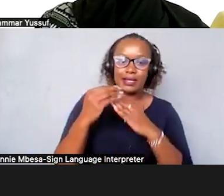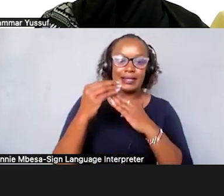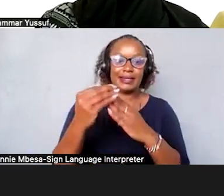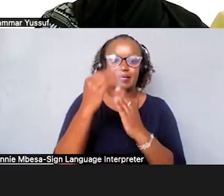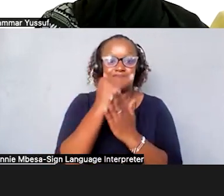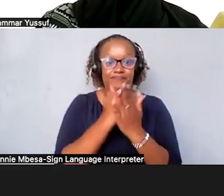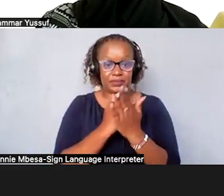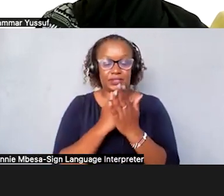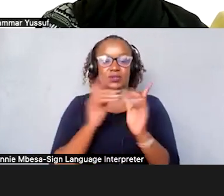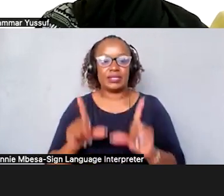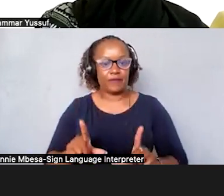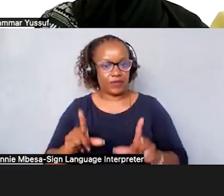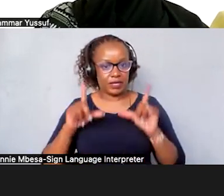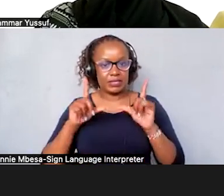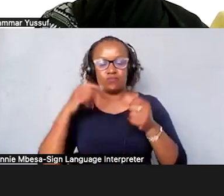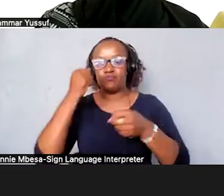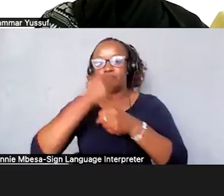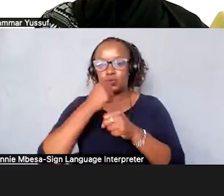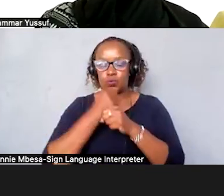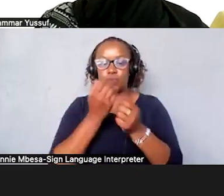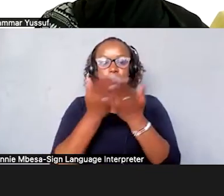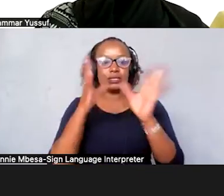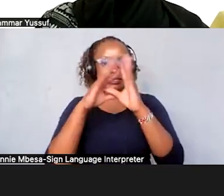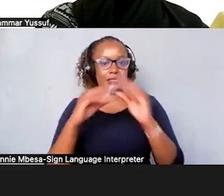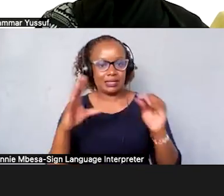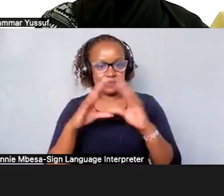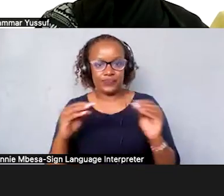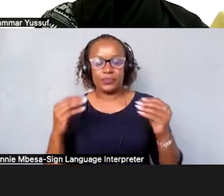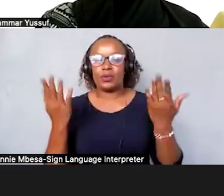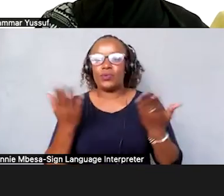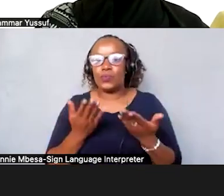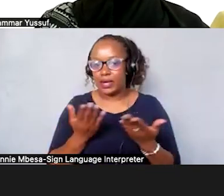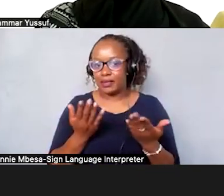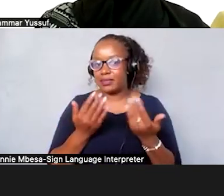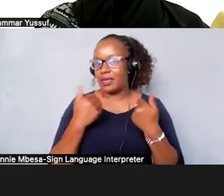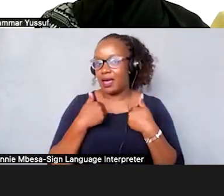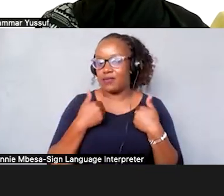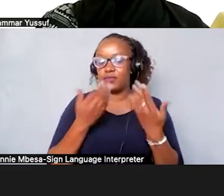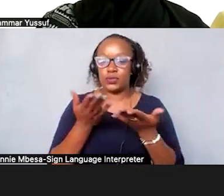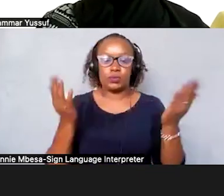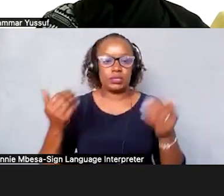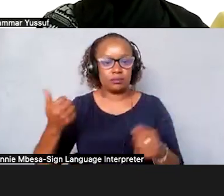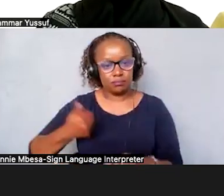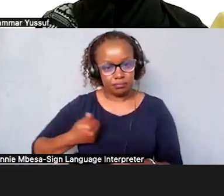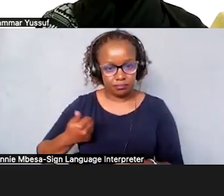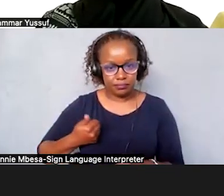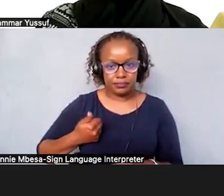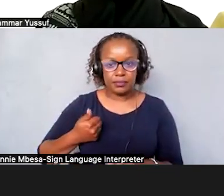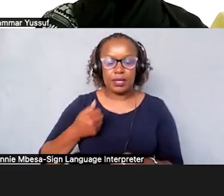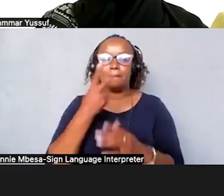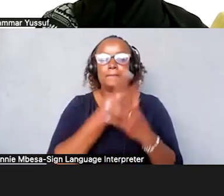survivors also conduct smart family sessions, whereby they bring both genders, the both female and the